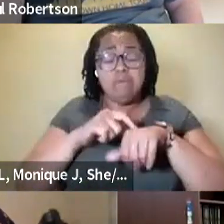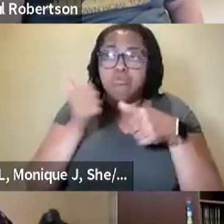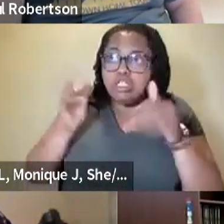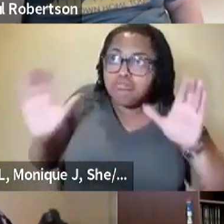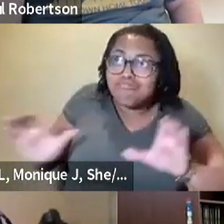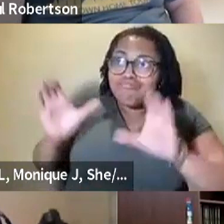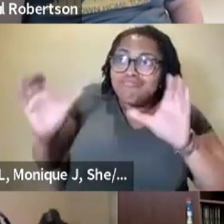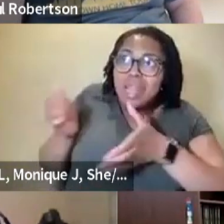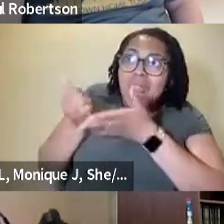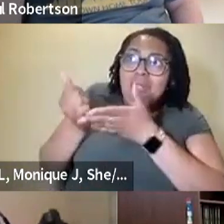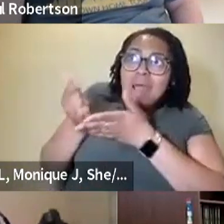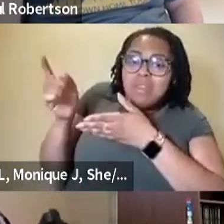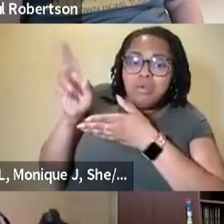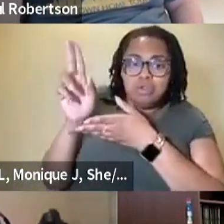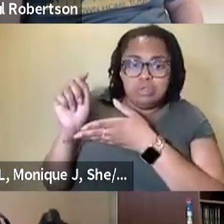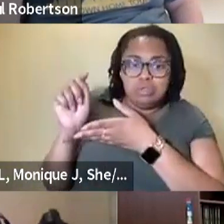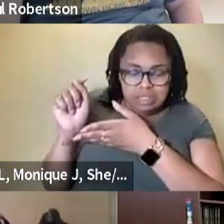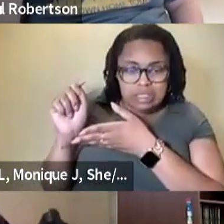So what I thought I'd do